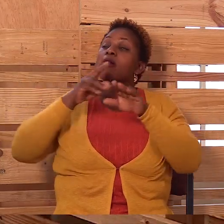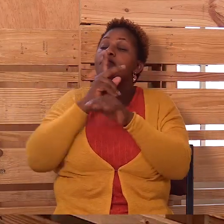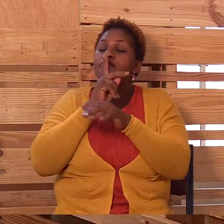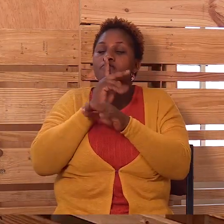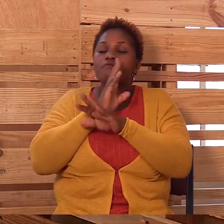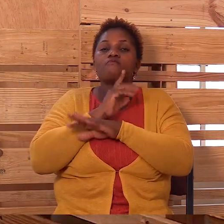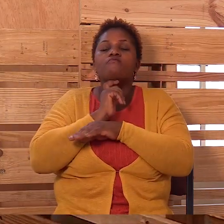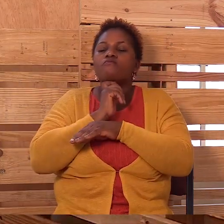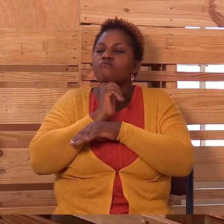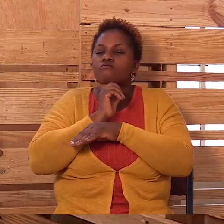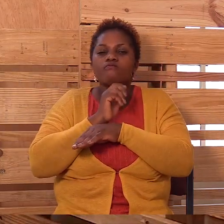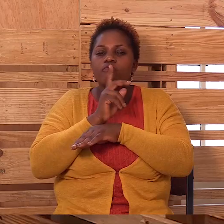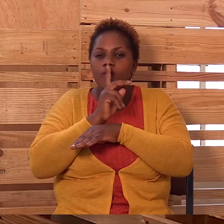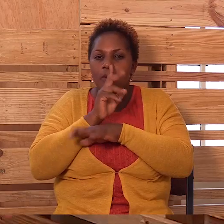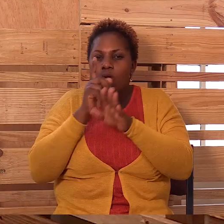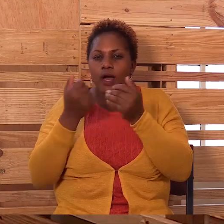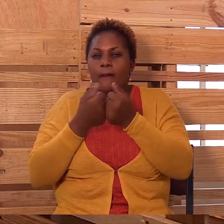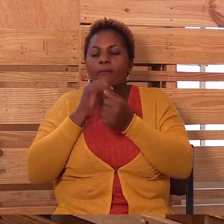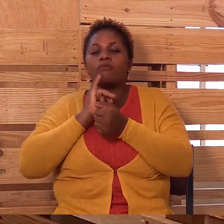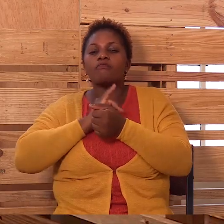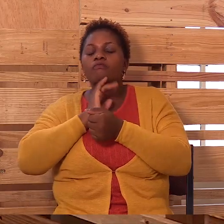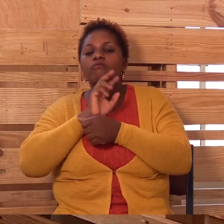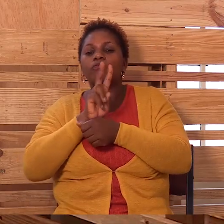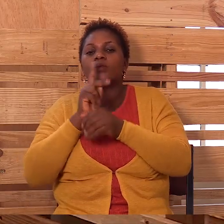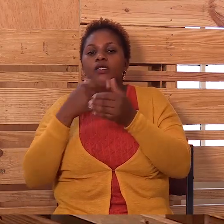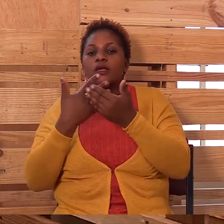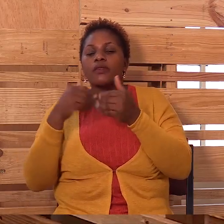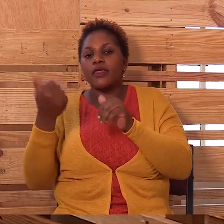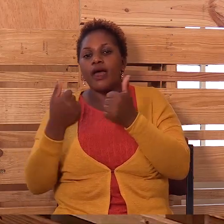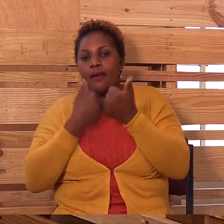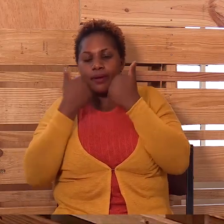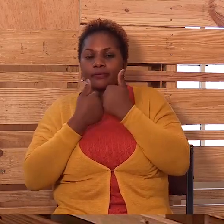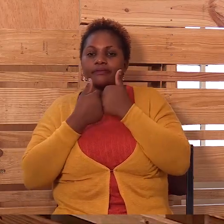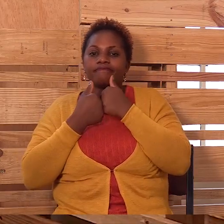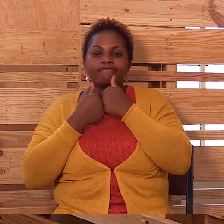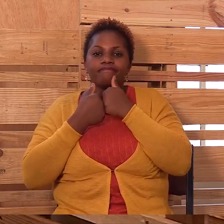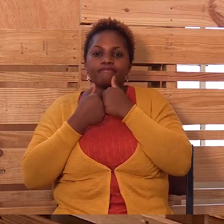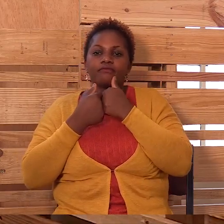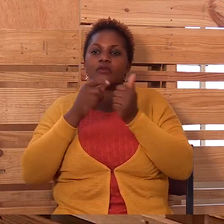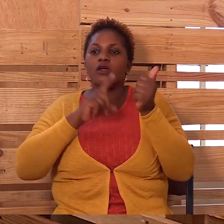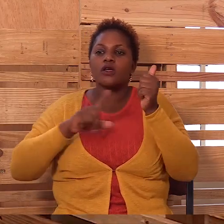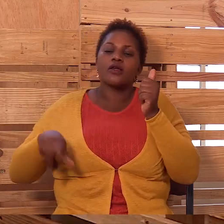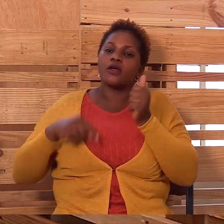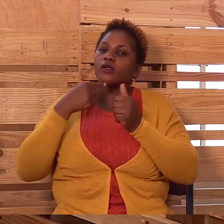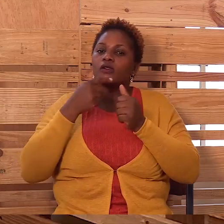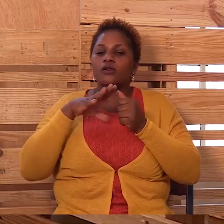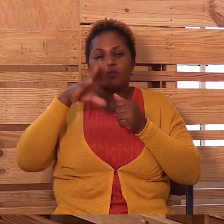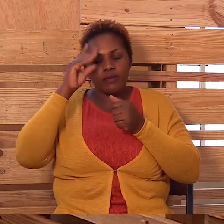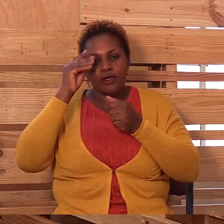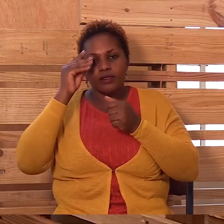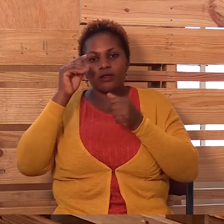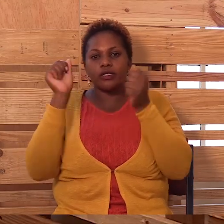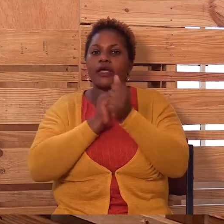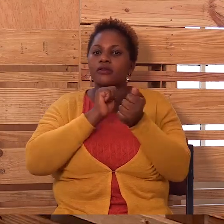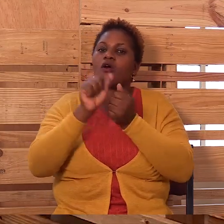and everyone was quiet and silent. The Israelites were seeing what was happening. But something else happened. The Lord told